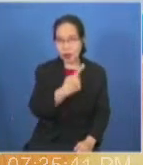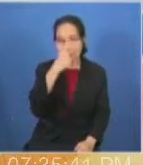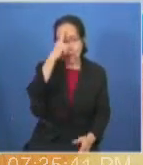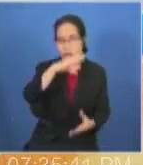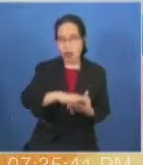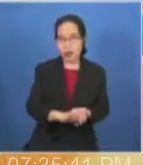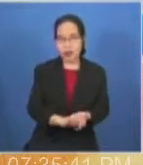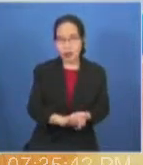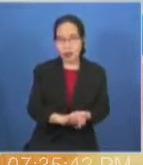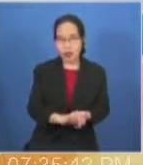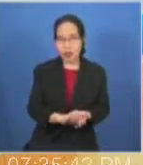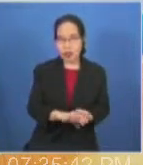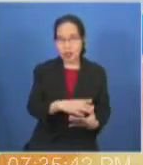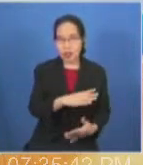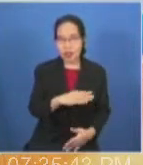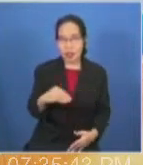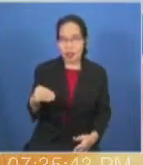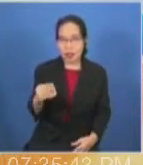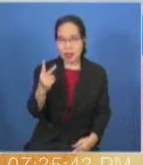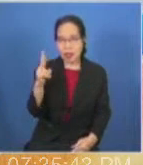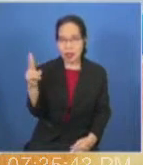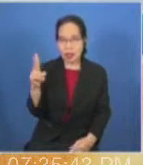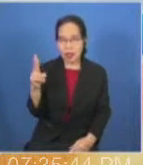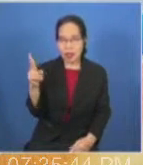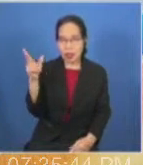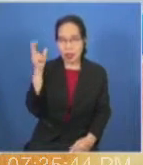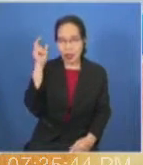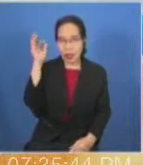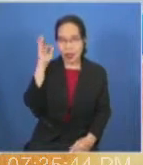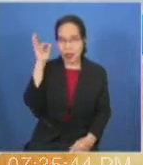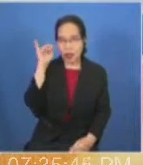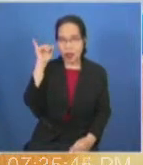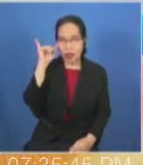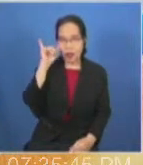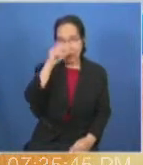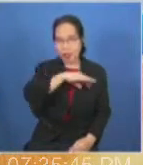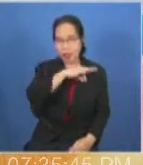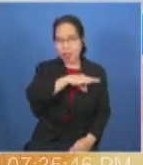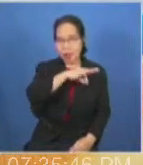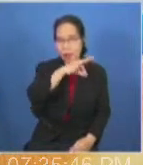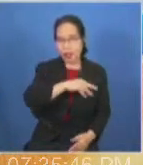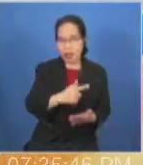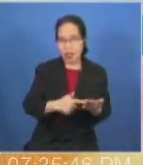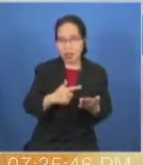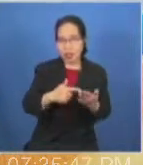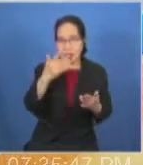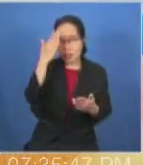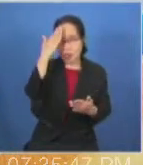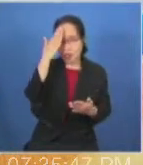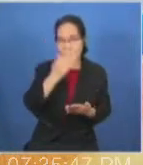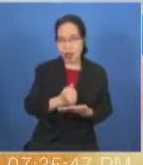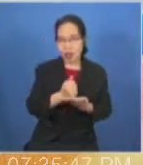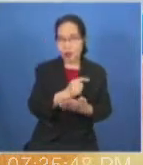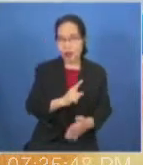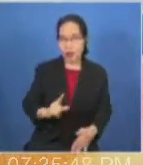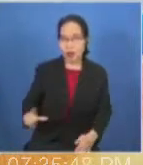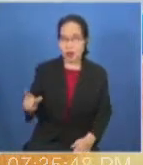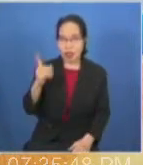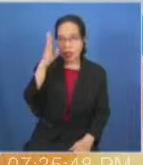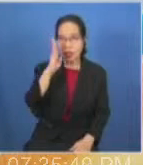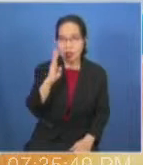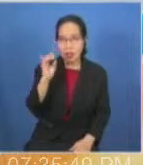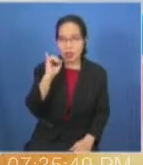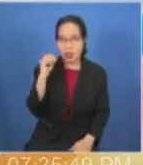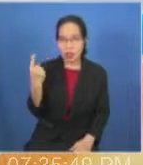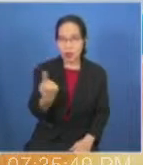Lord Jesus Christ that we believe in. And check if you're going to benefit from it. And I know that with